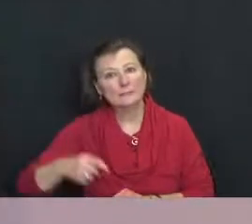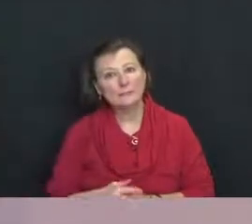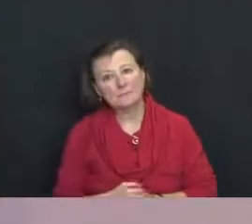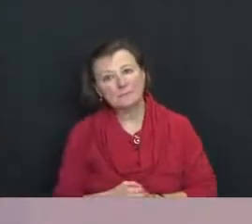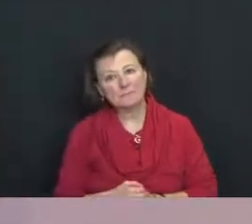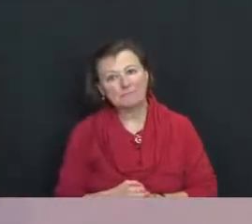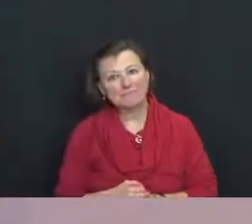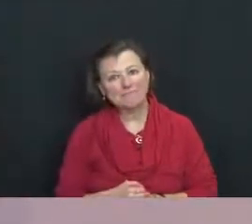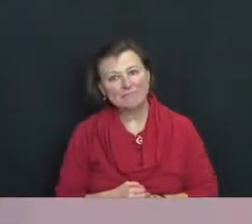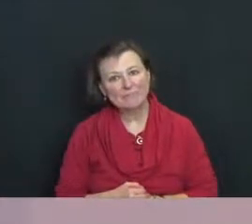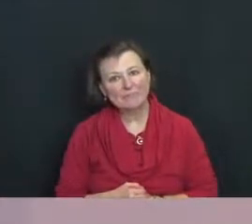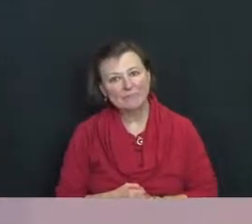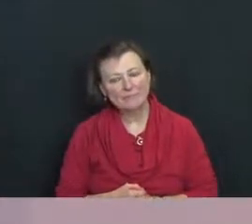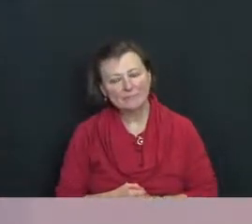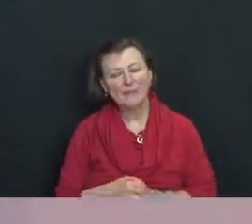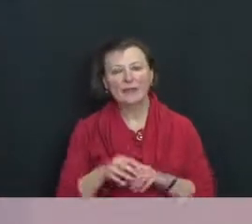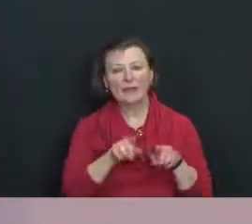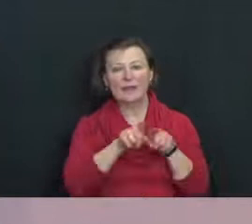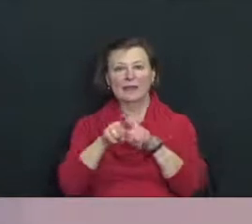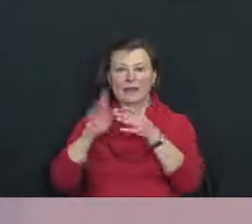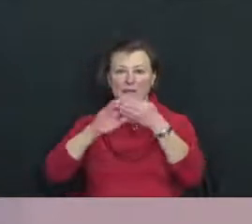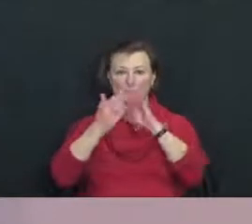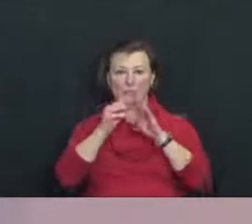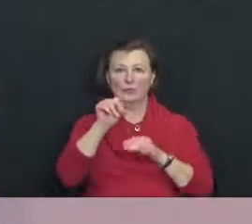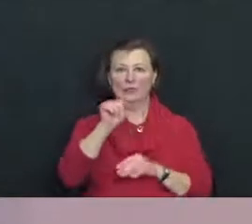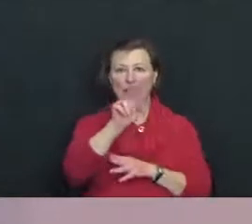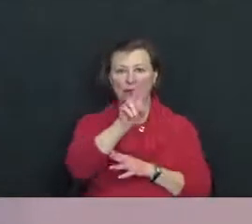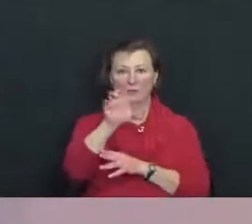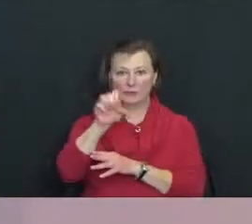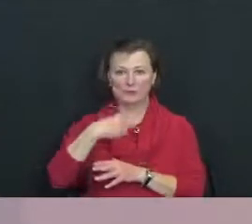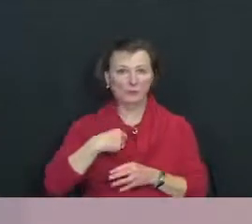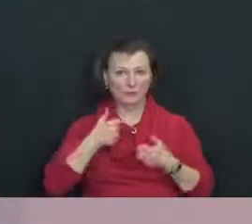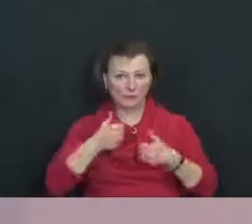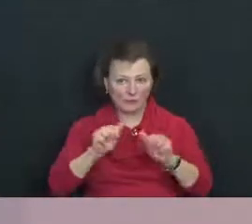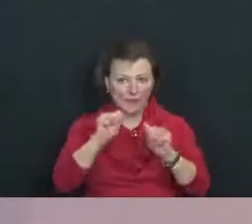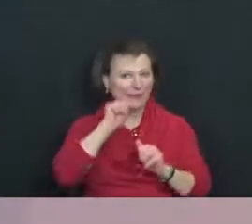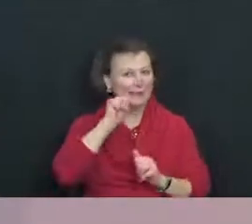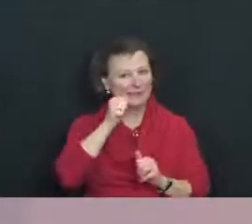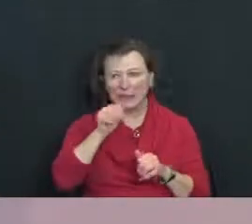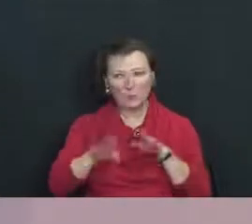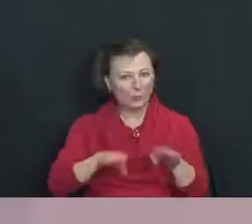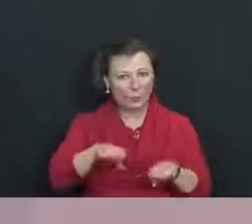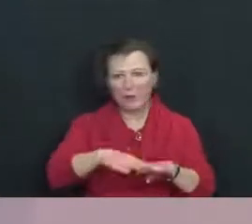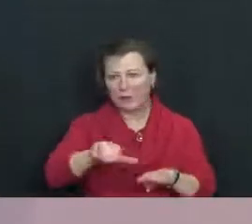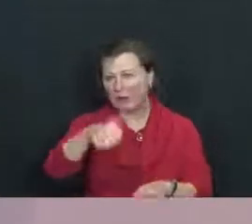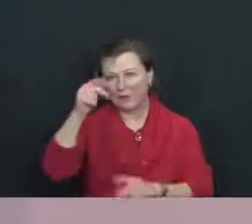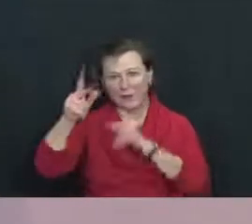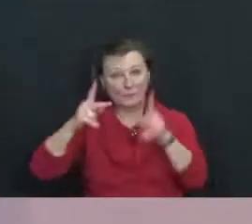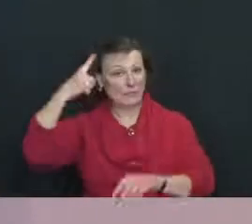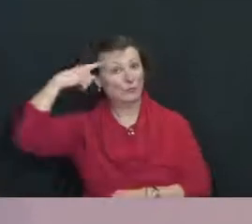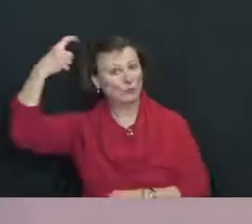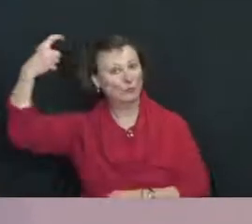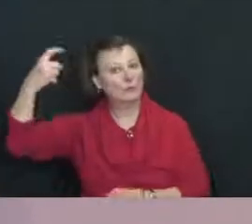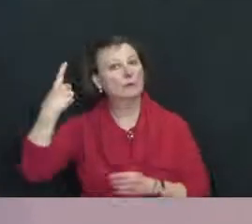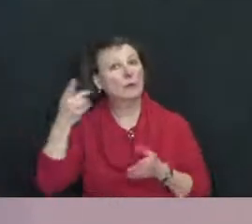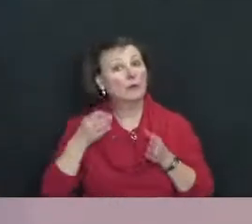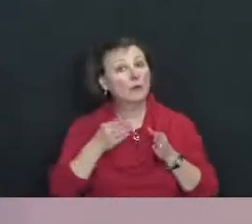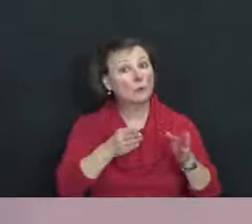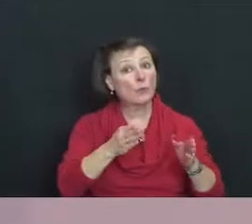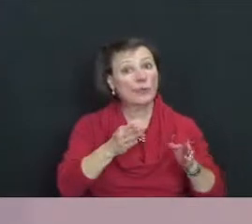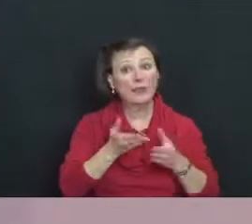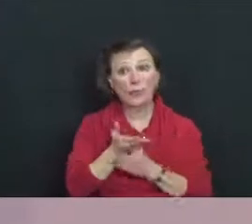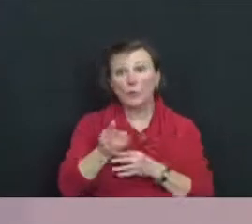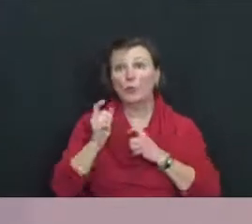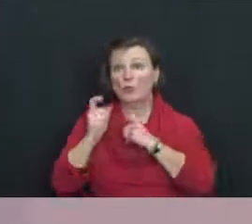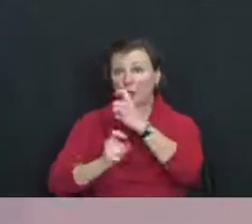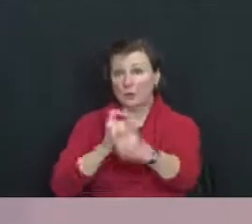As a community at UUCS, we try not to tread on others' dreams. One way we do this is through our contribution